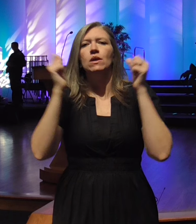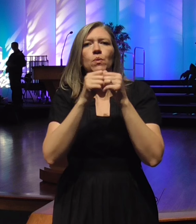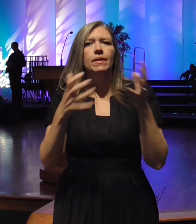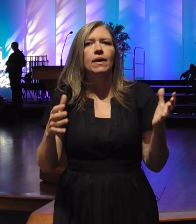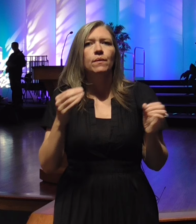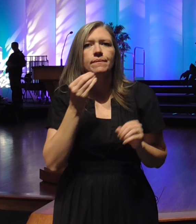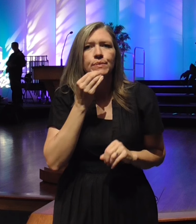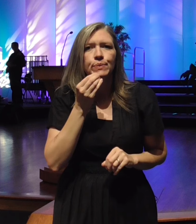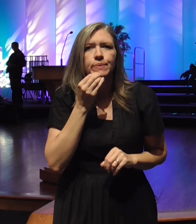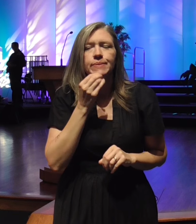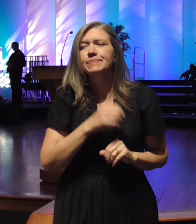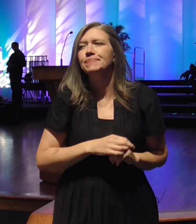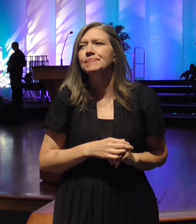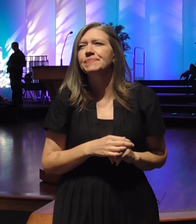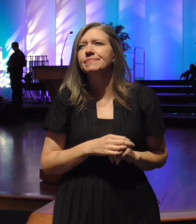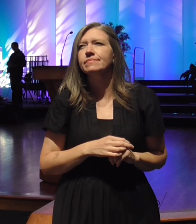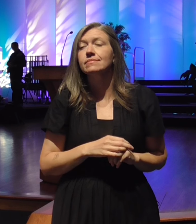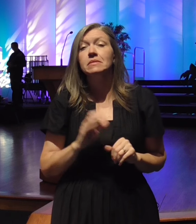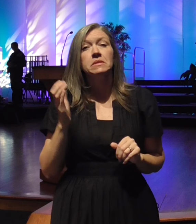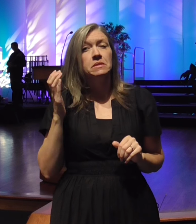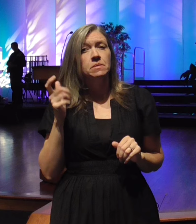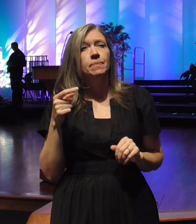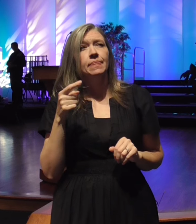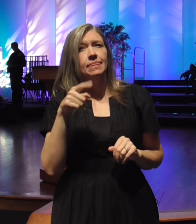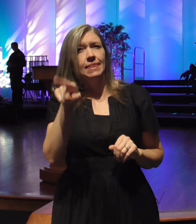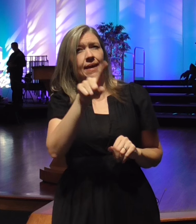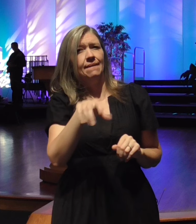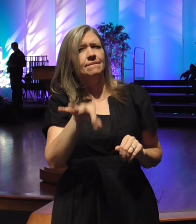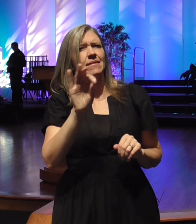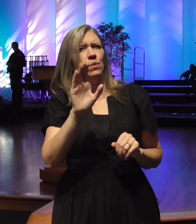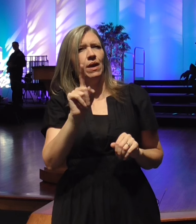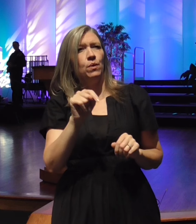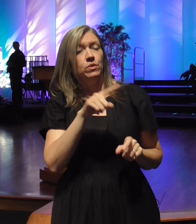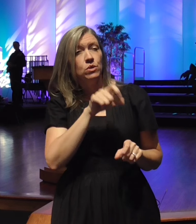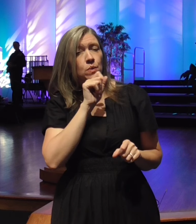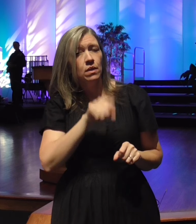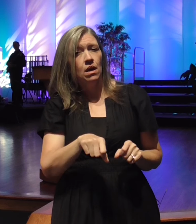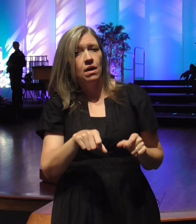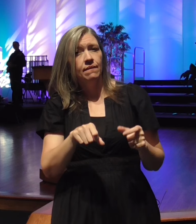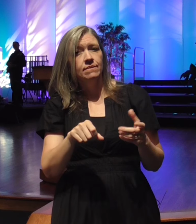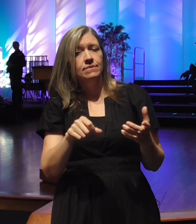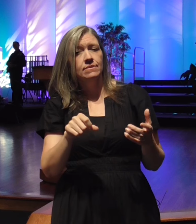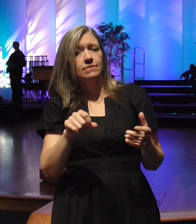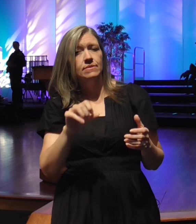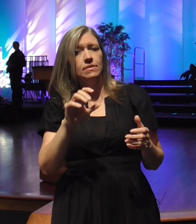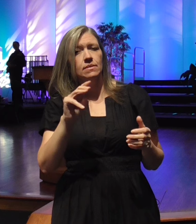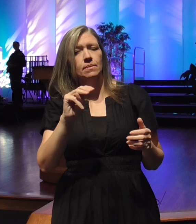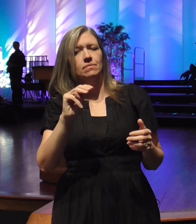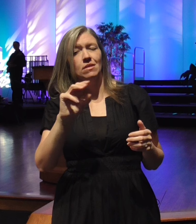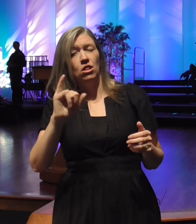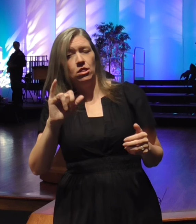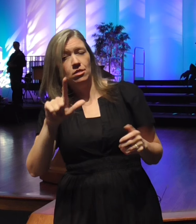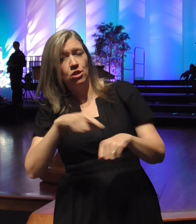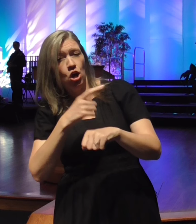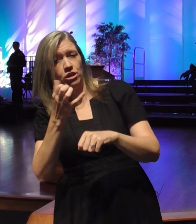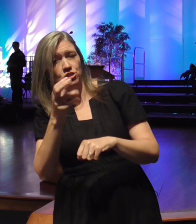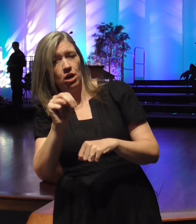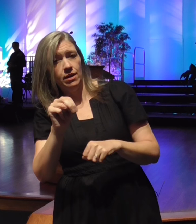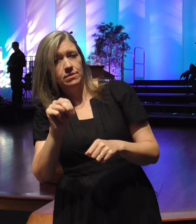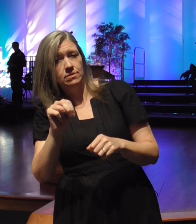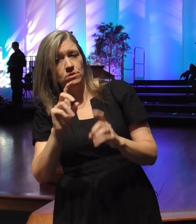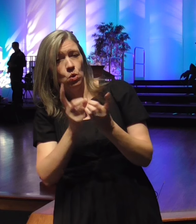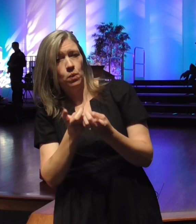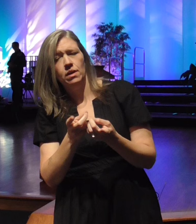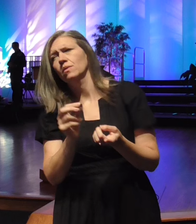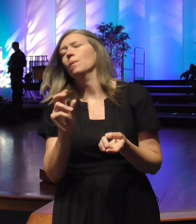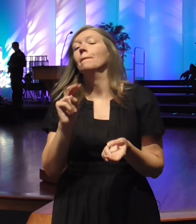participate also. There's some food over there, too. We can't celebrate an anniversary without food. And apparently they found out